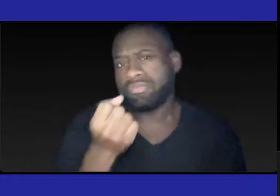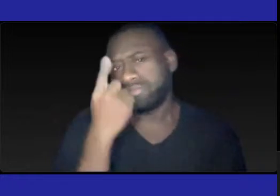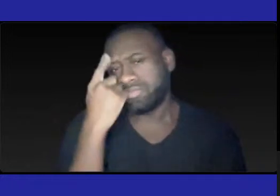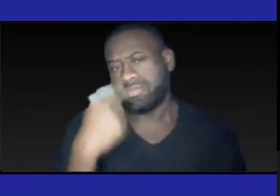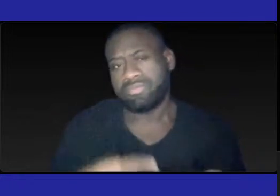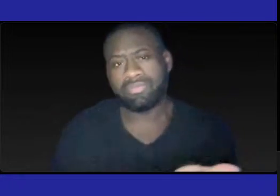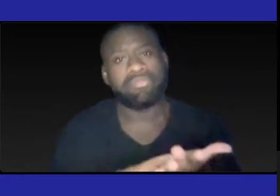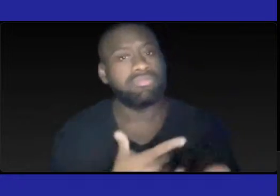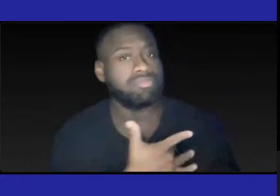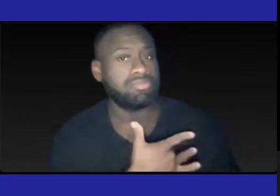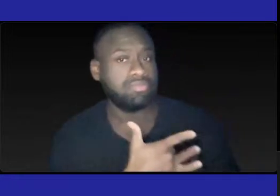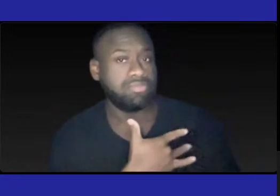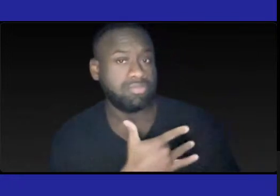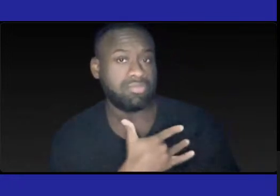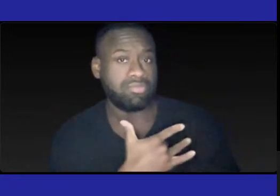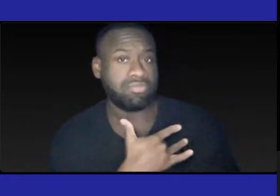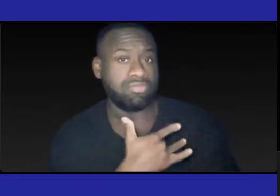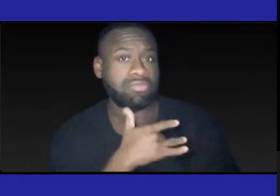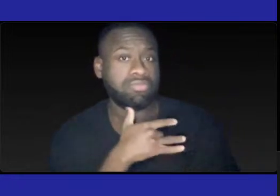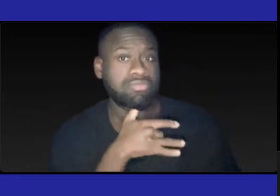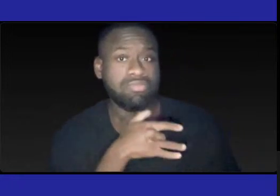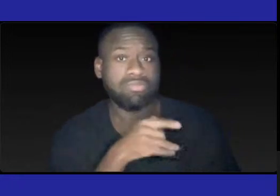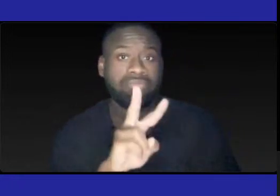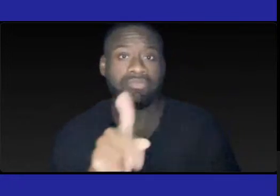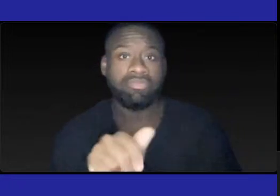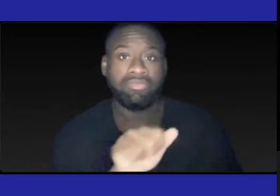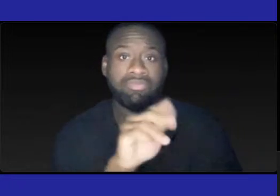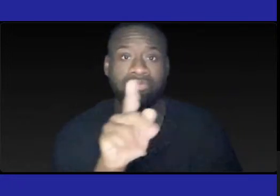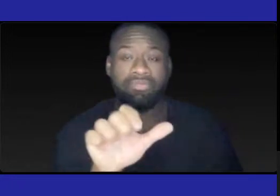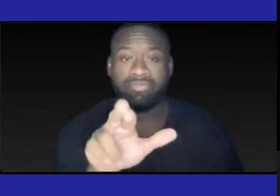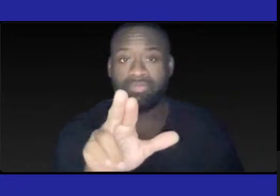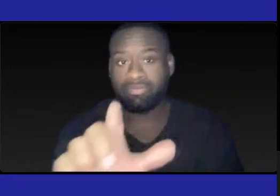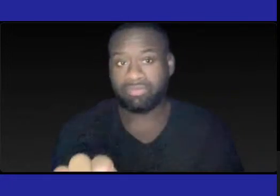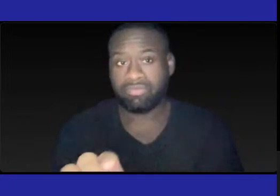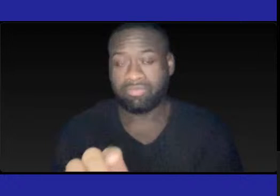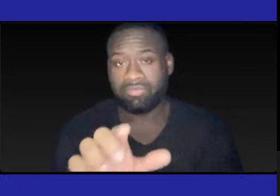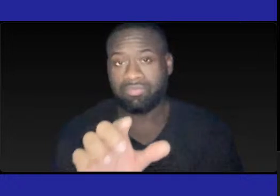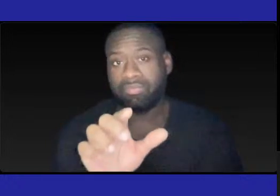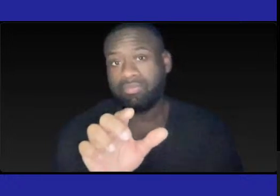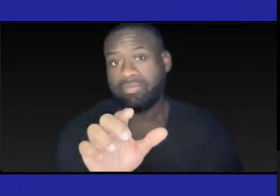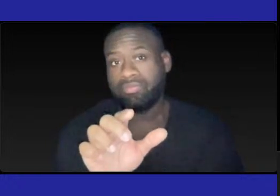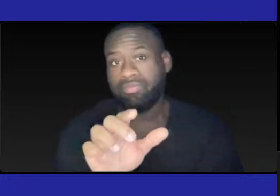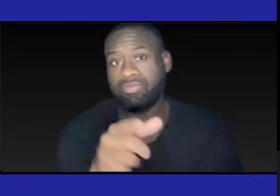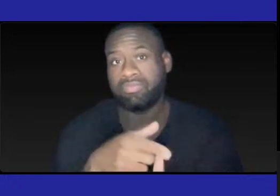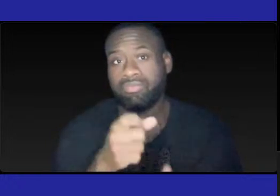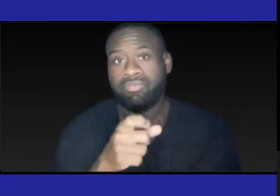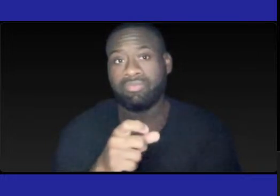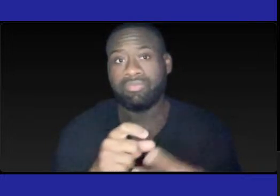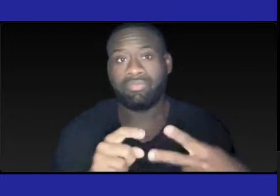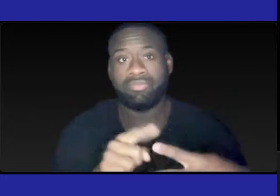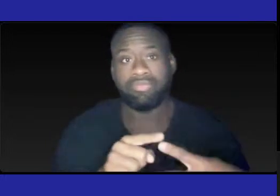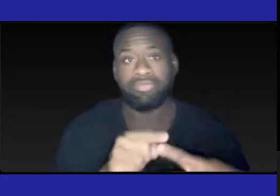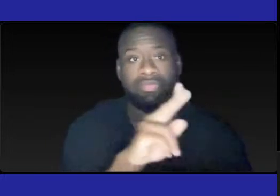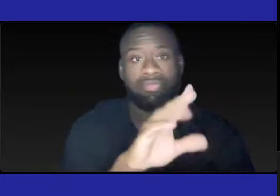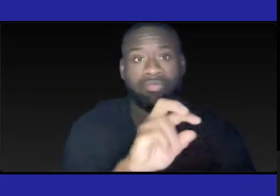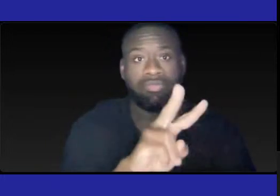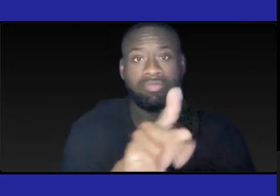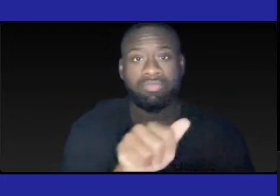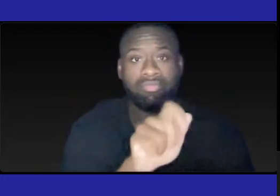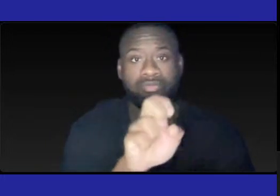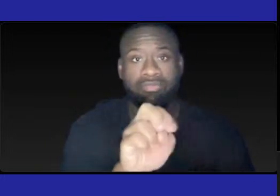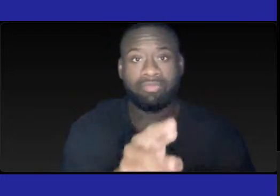vascular, and one of the articles too is separating vascular from cardiac, even though they're lumped